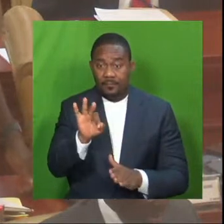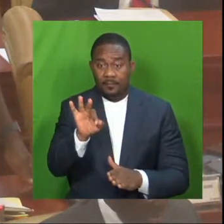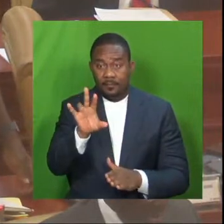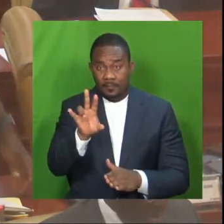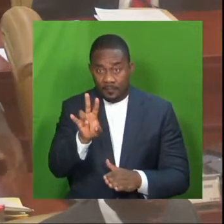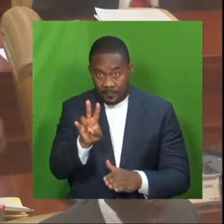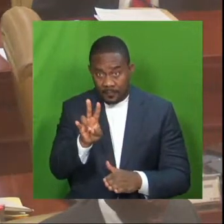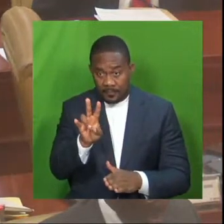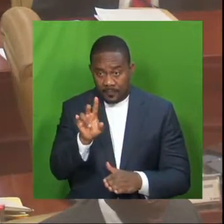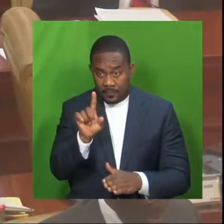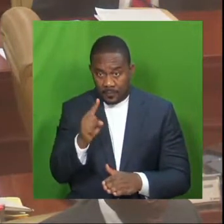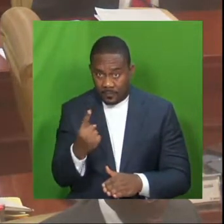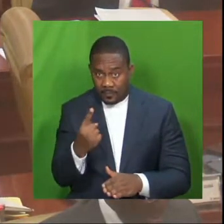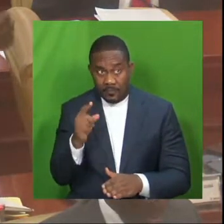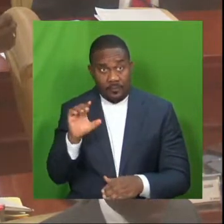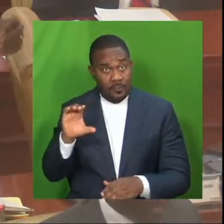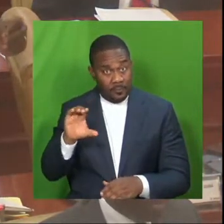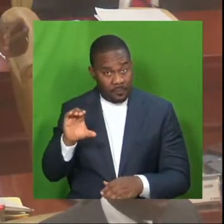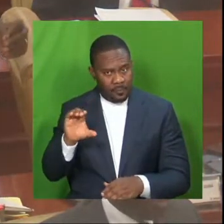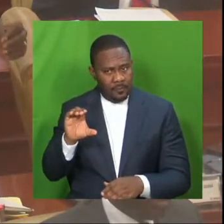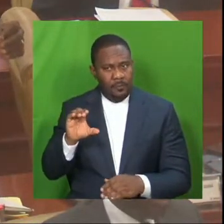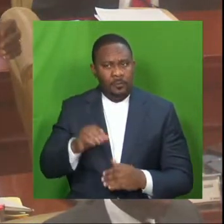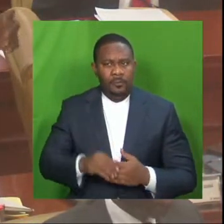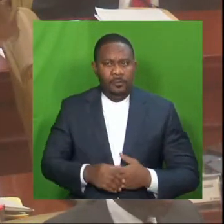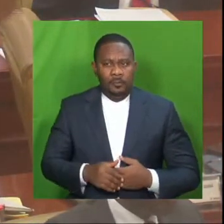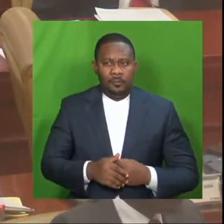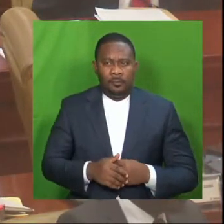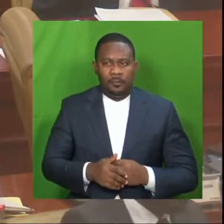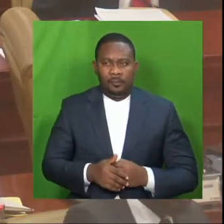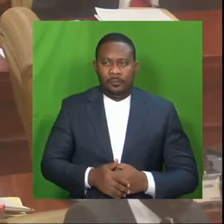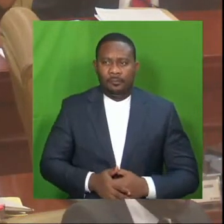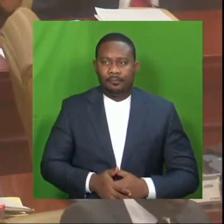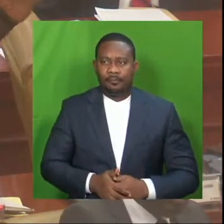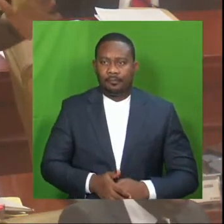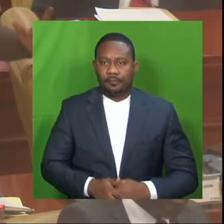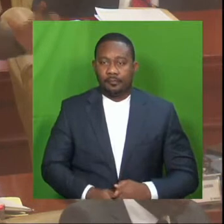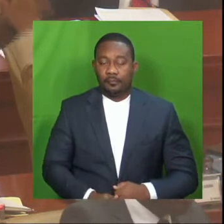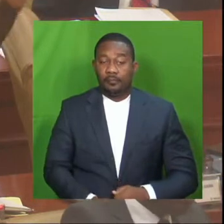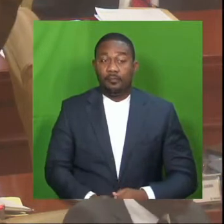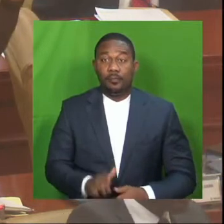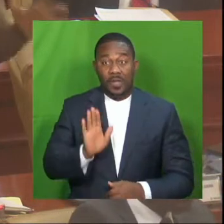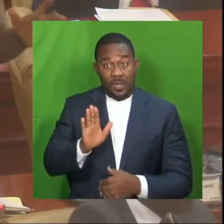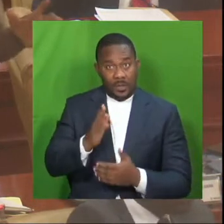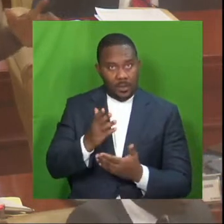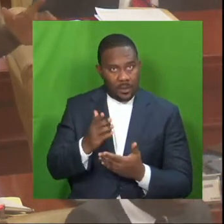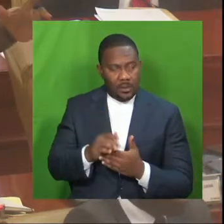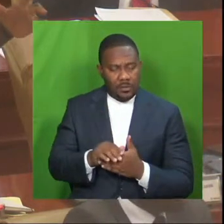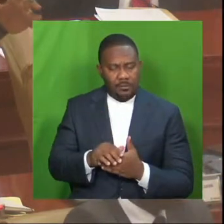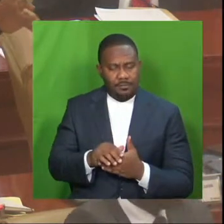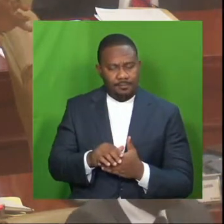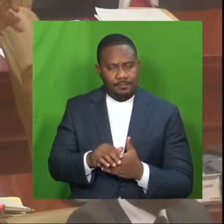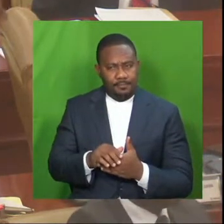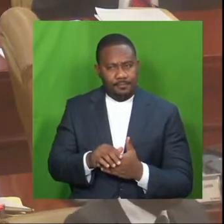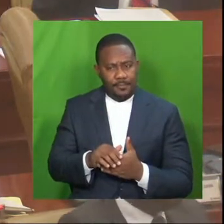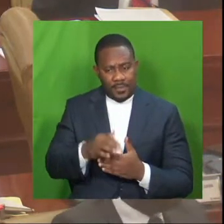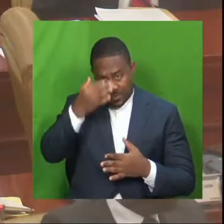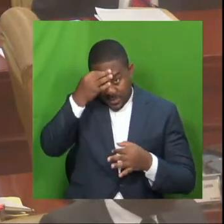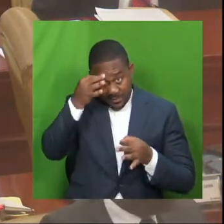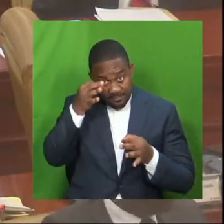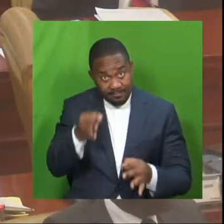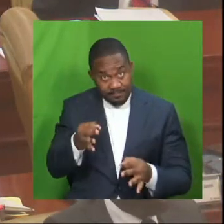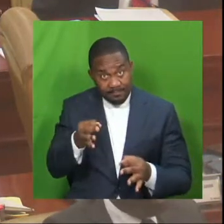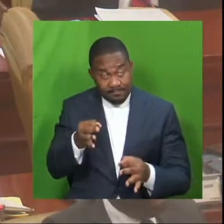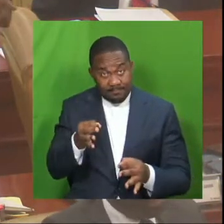97(1)(c), the part of your ruling or your message which